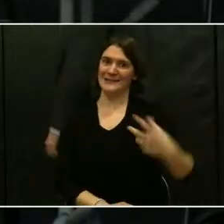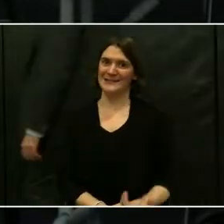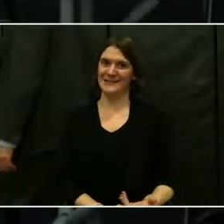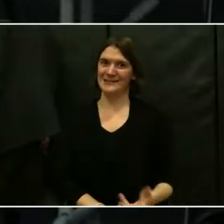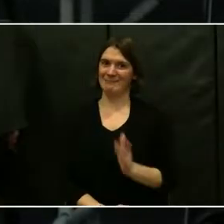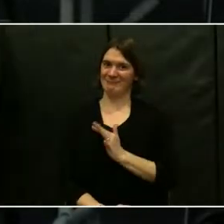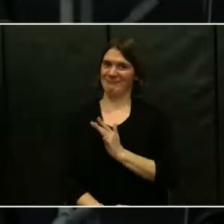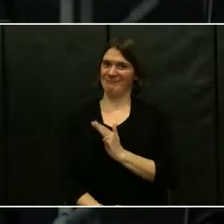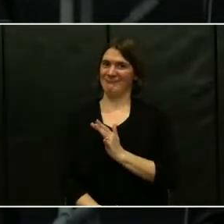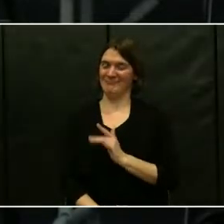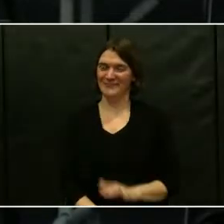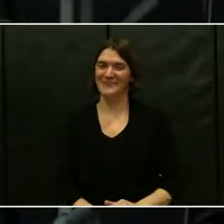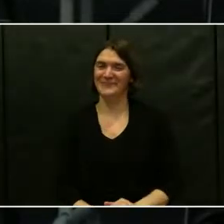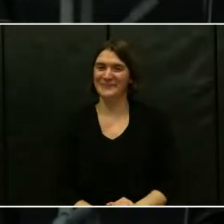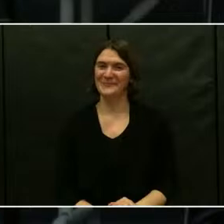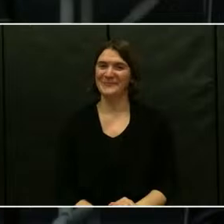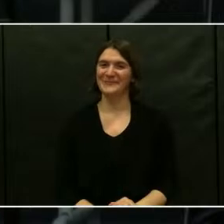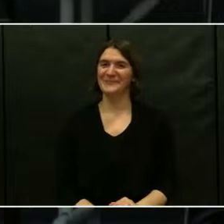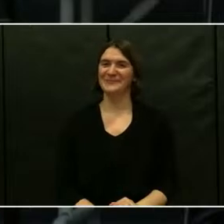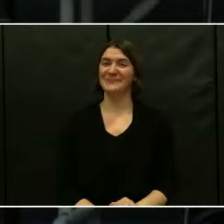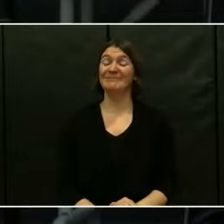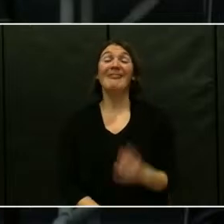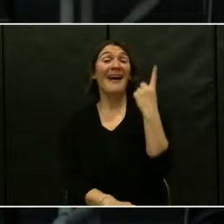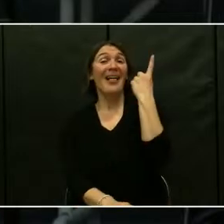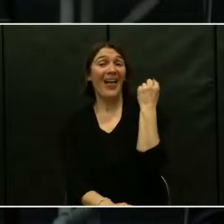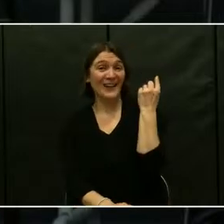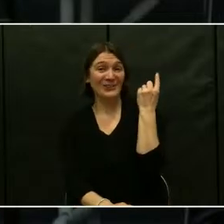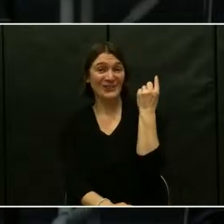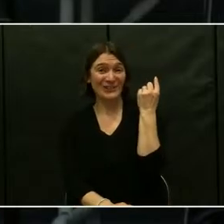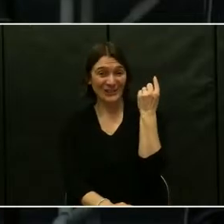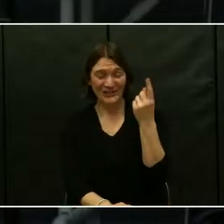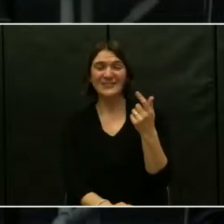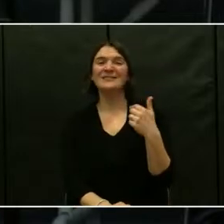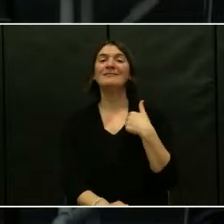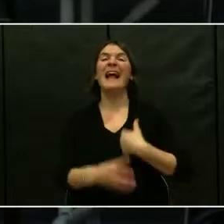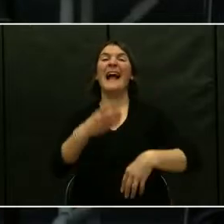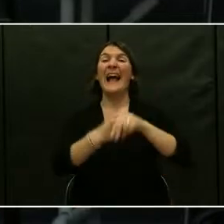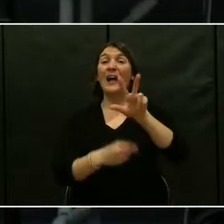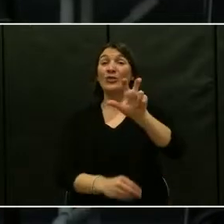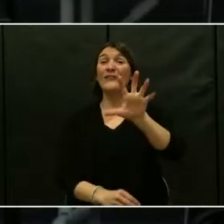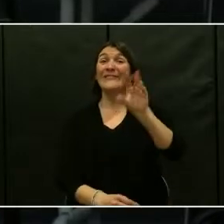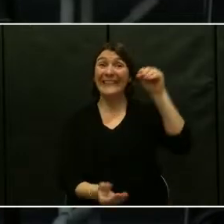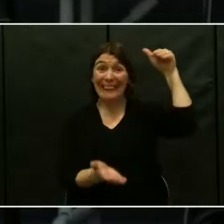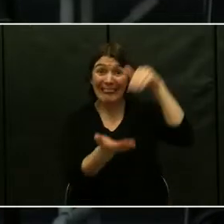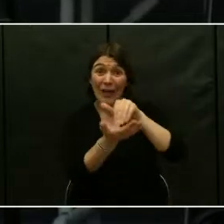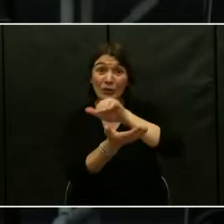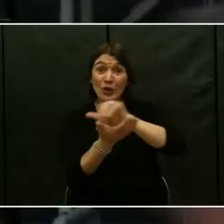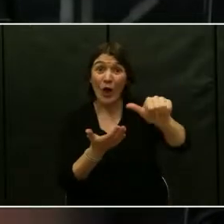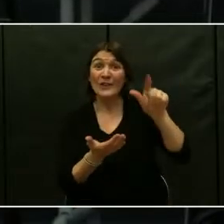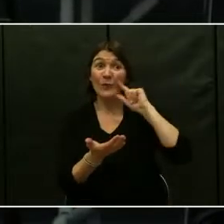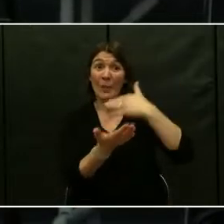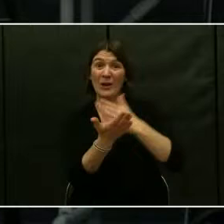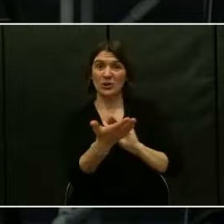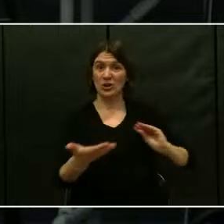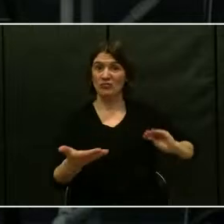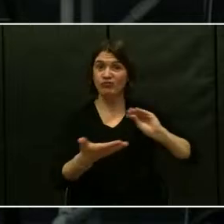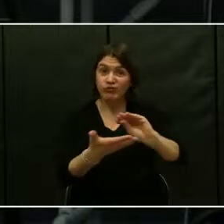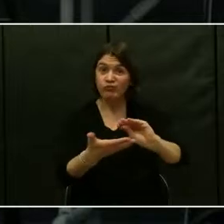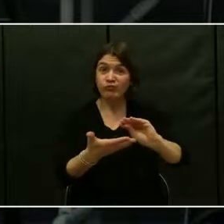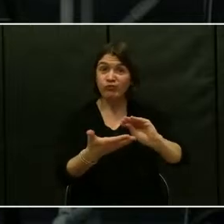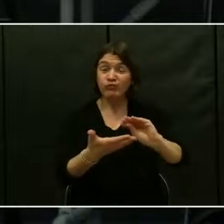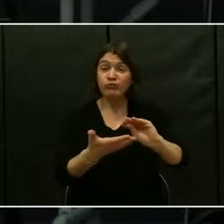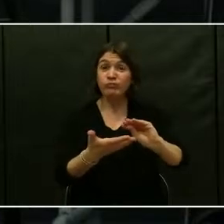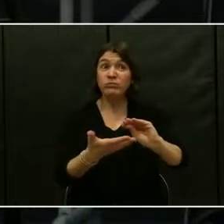Orion Barber just last year we added $350,000 to the budget through an